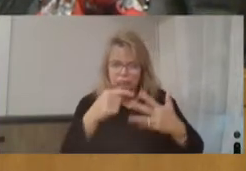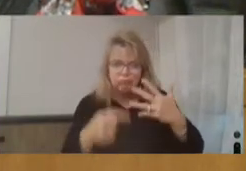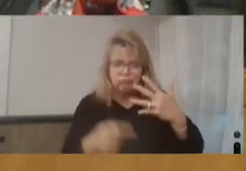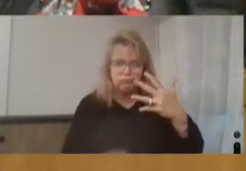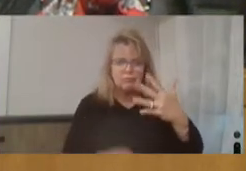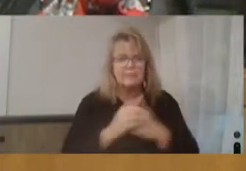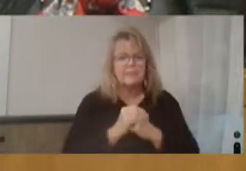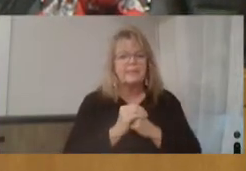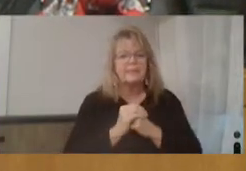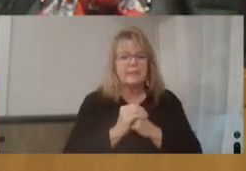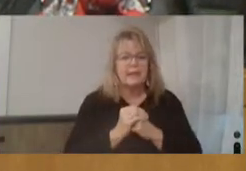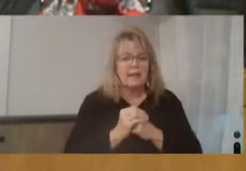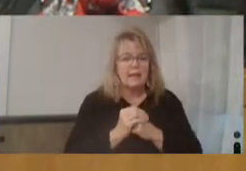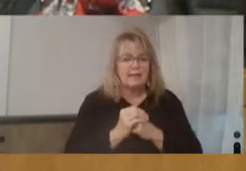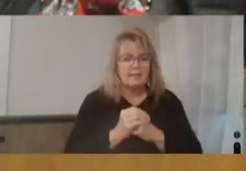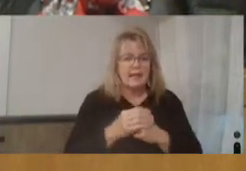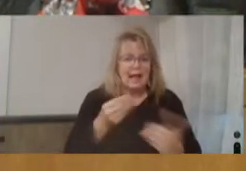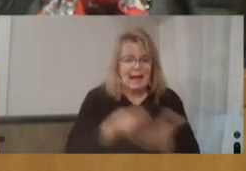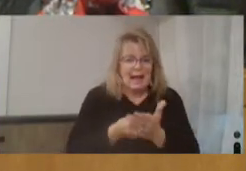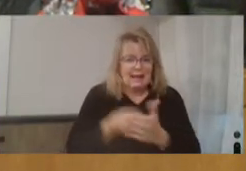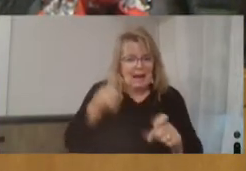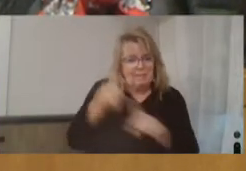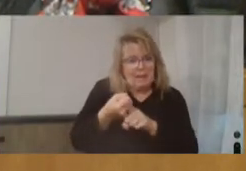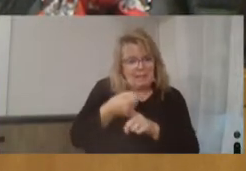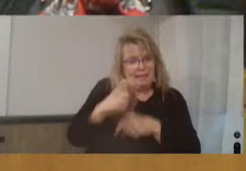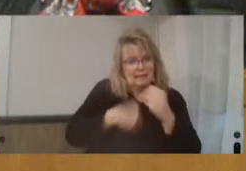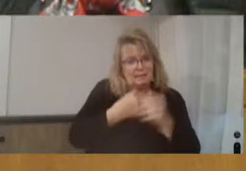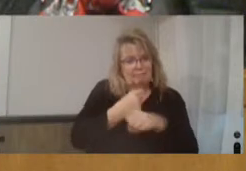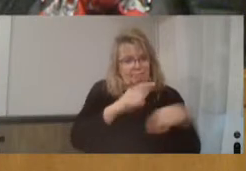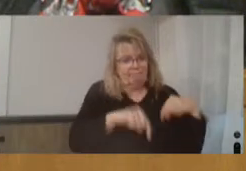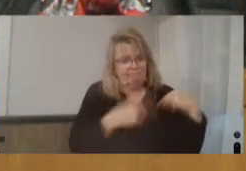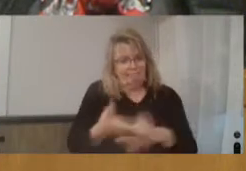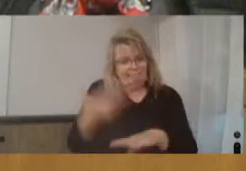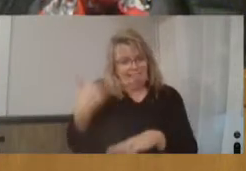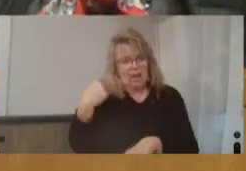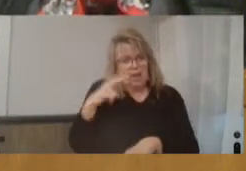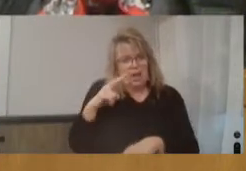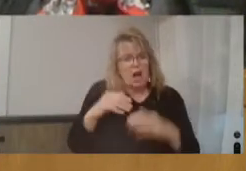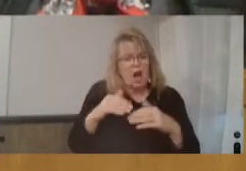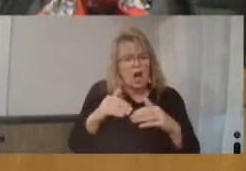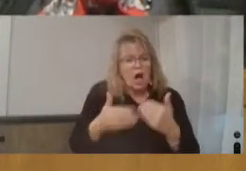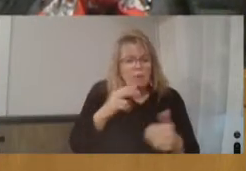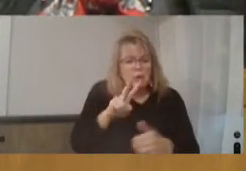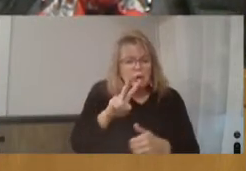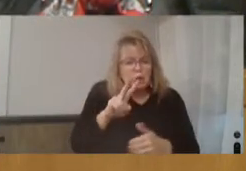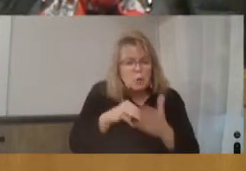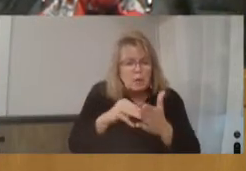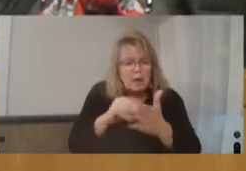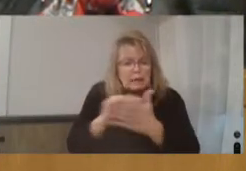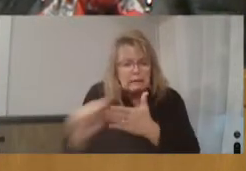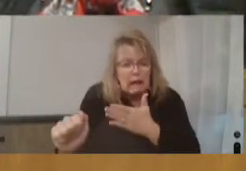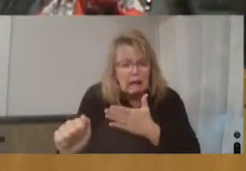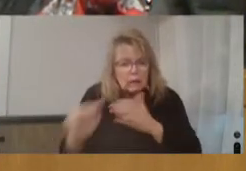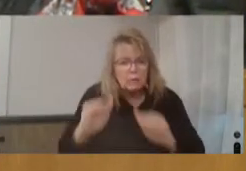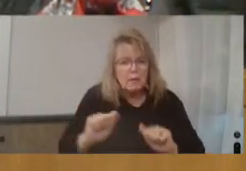The economic impact of this event this past year was almost $2 million, and we were able to